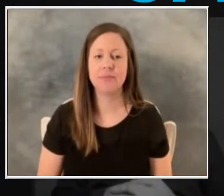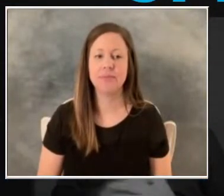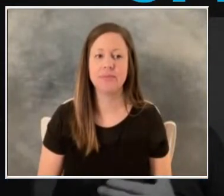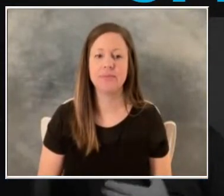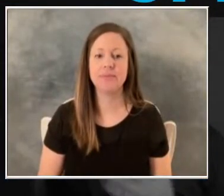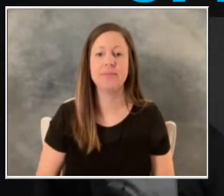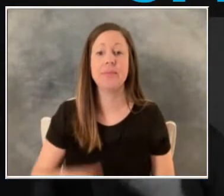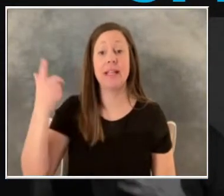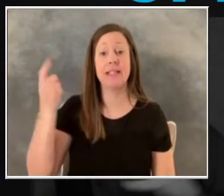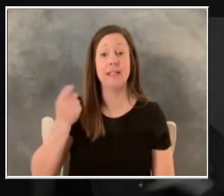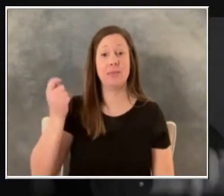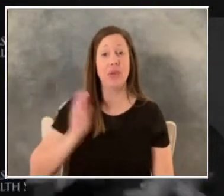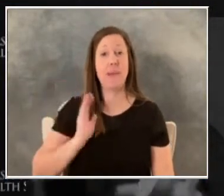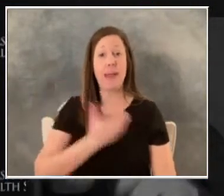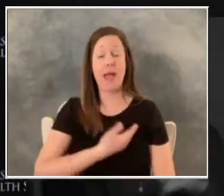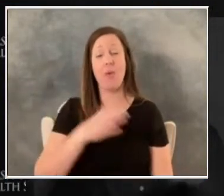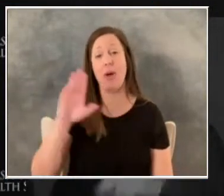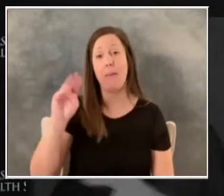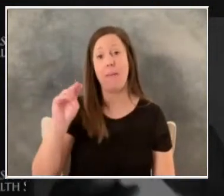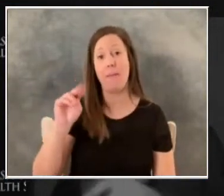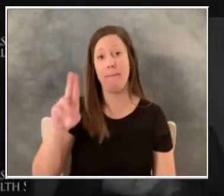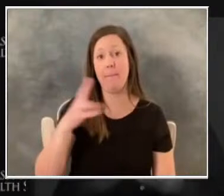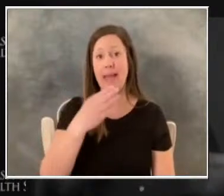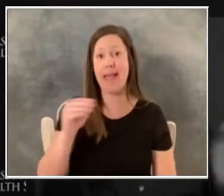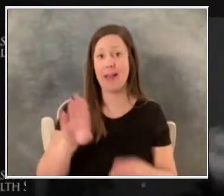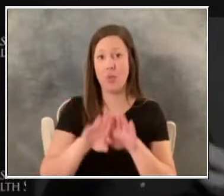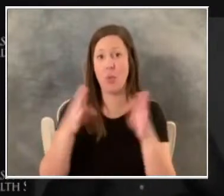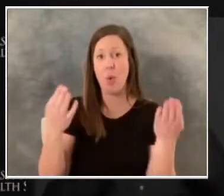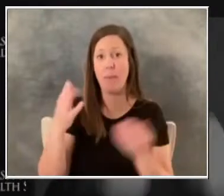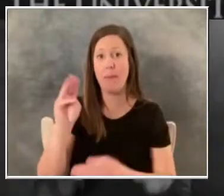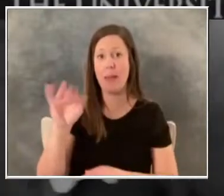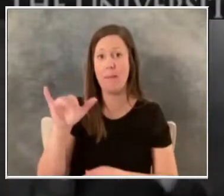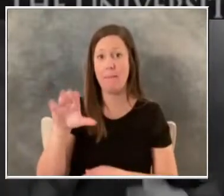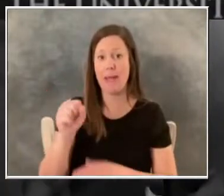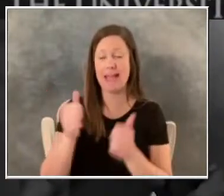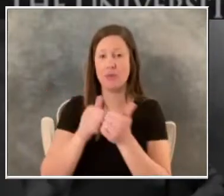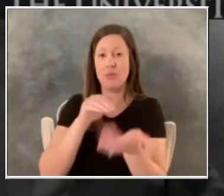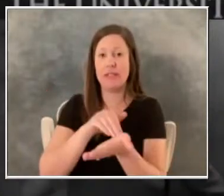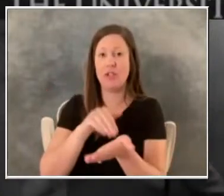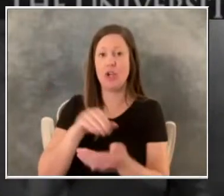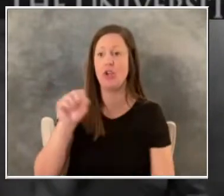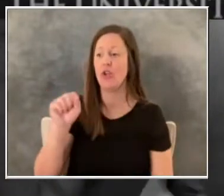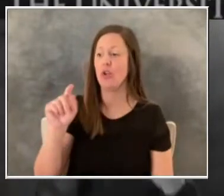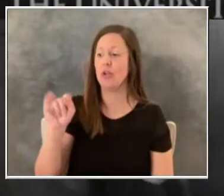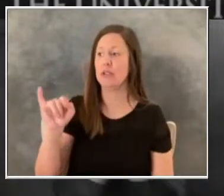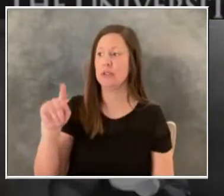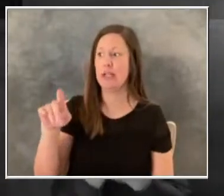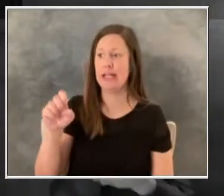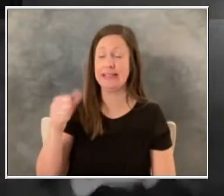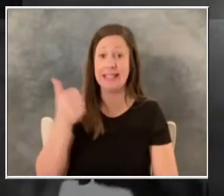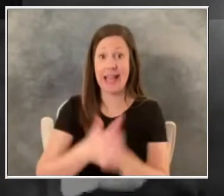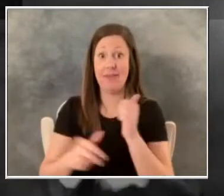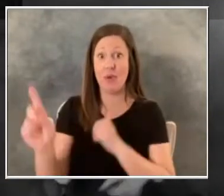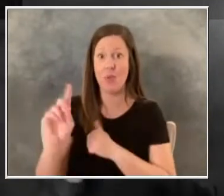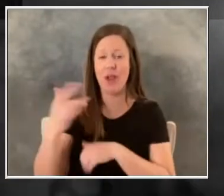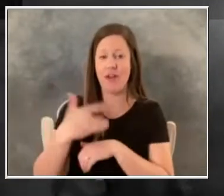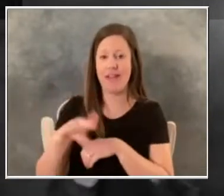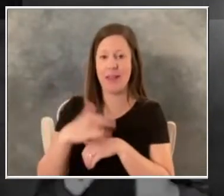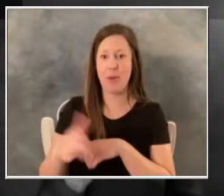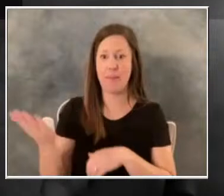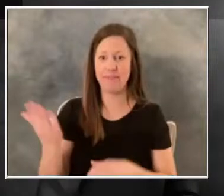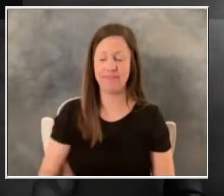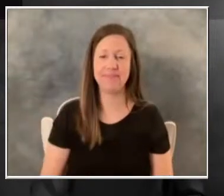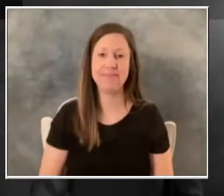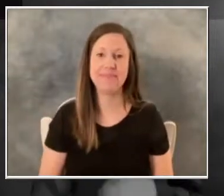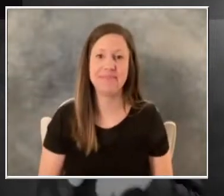Subscribe to our Morning Medical Update and Open Mics with Dr. Stites podcast. Now everywhere podcasts are available.